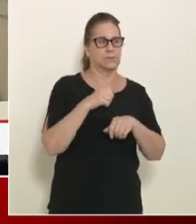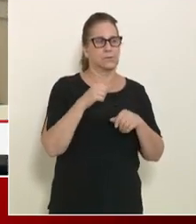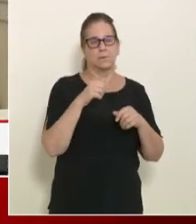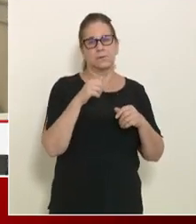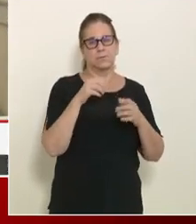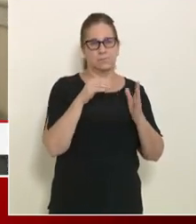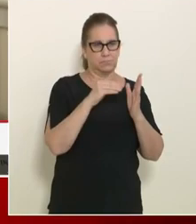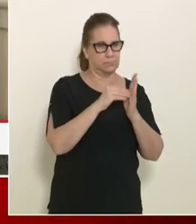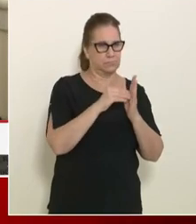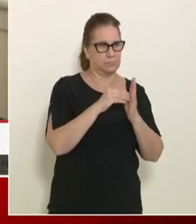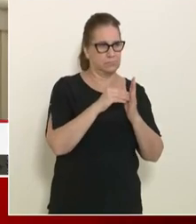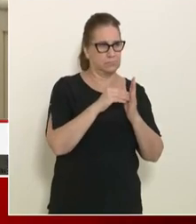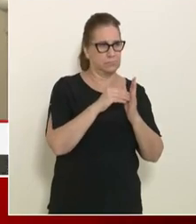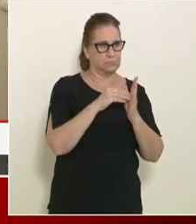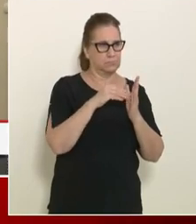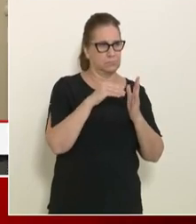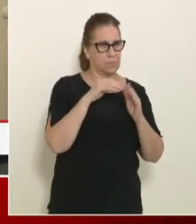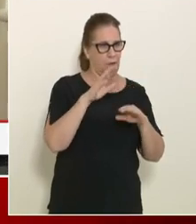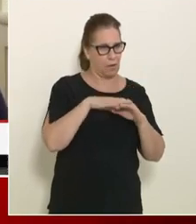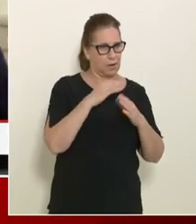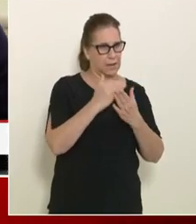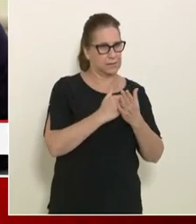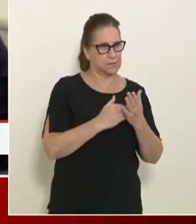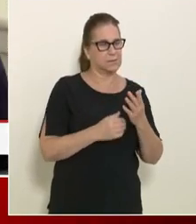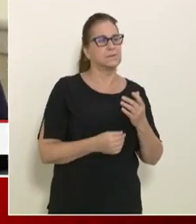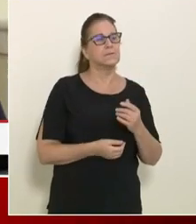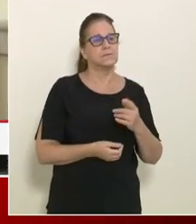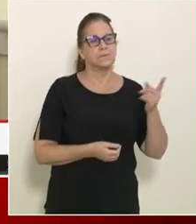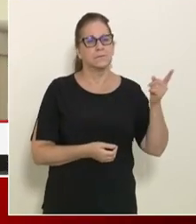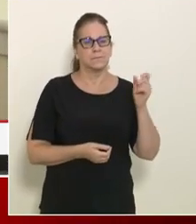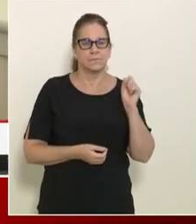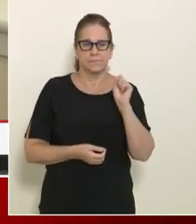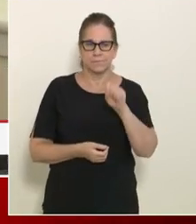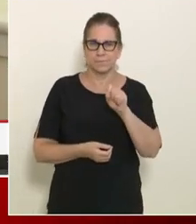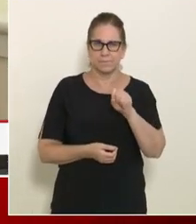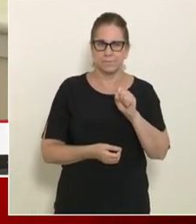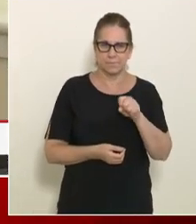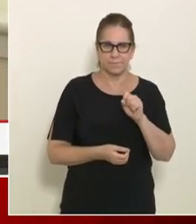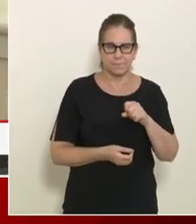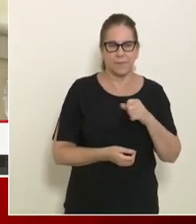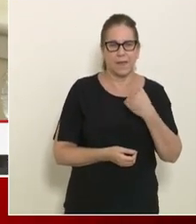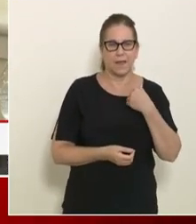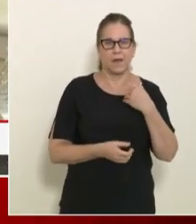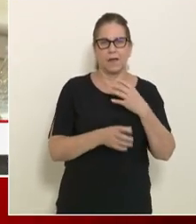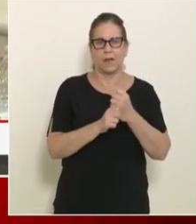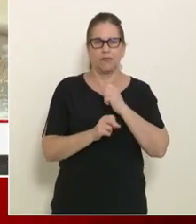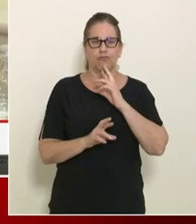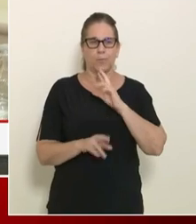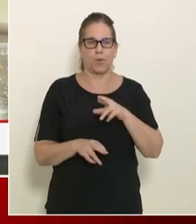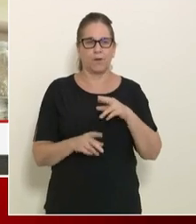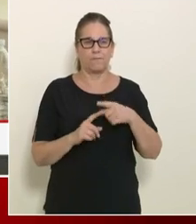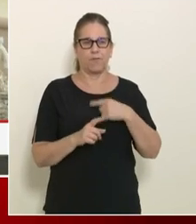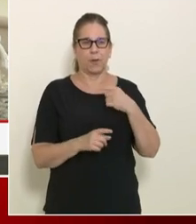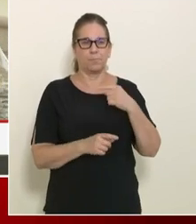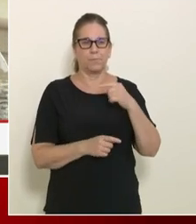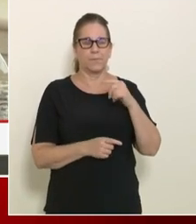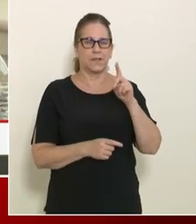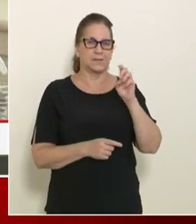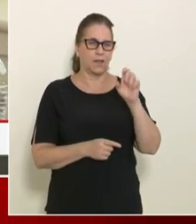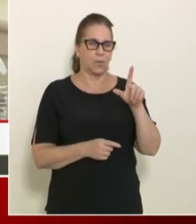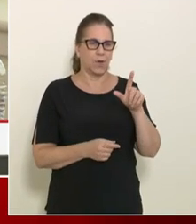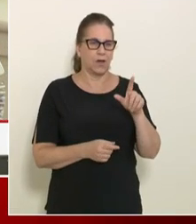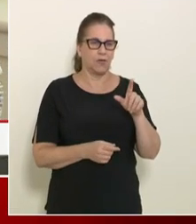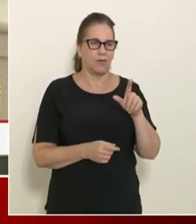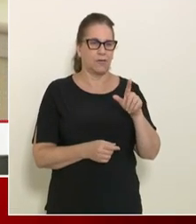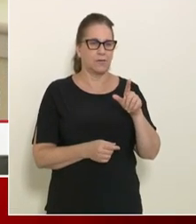the request from Delaware to review whether or not they should be on the list. As we understand their methodology